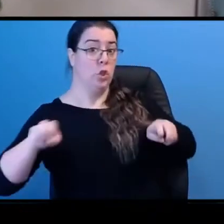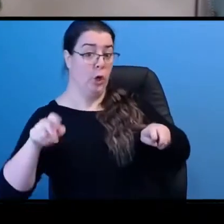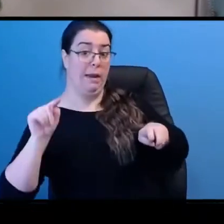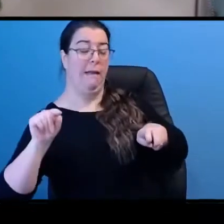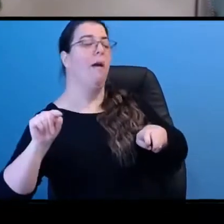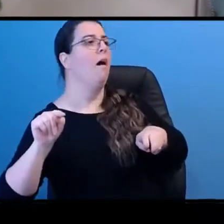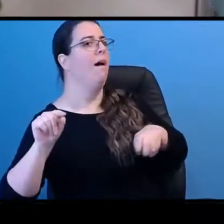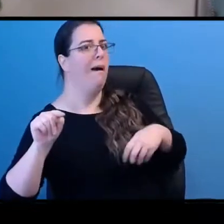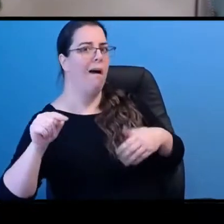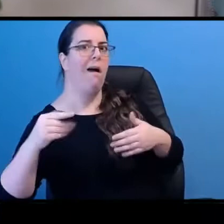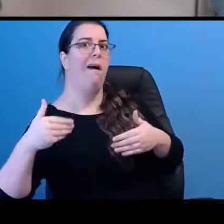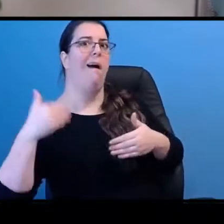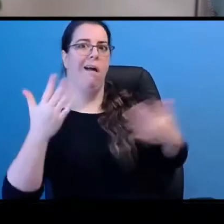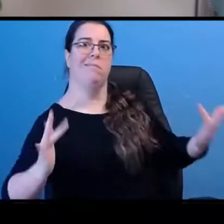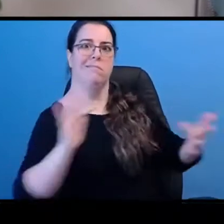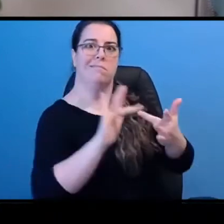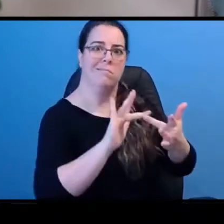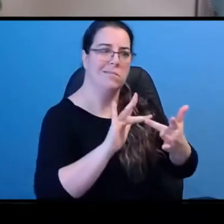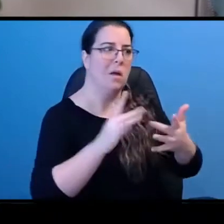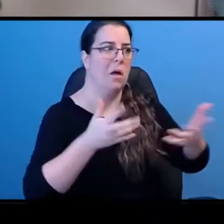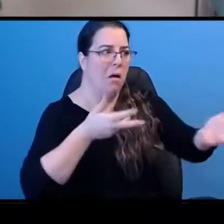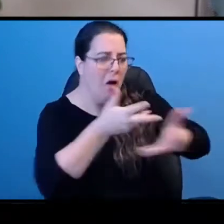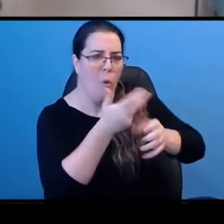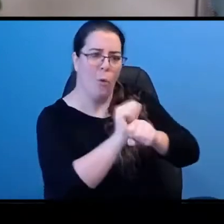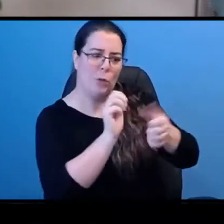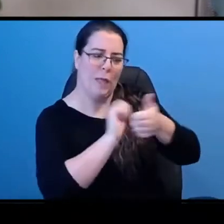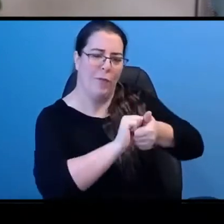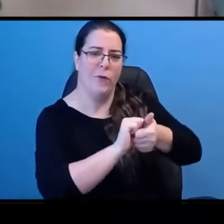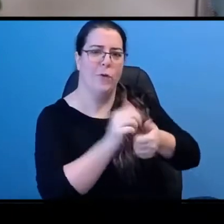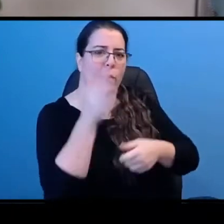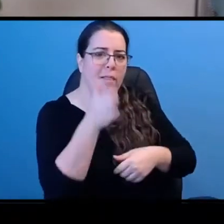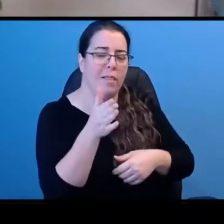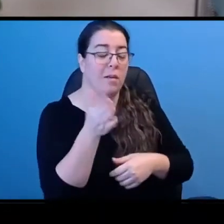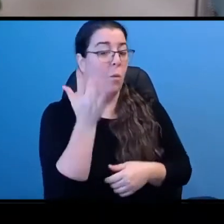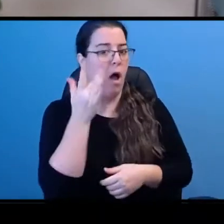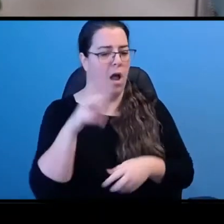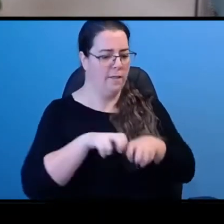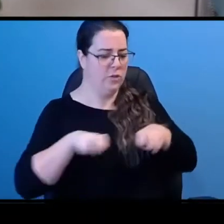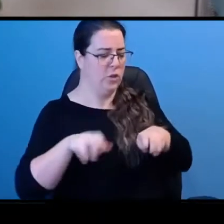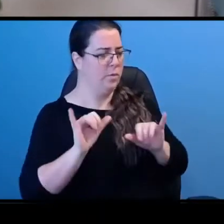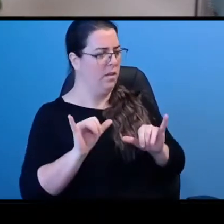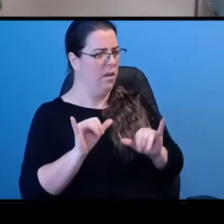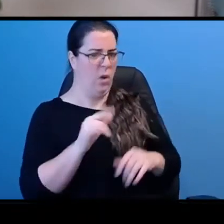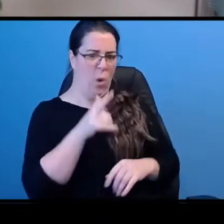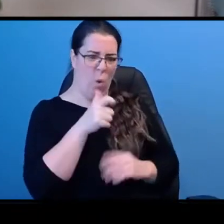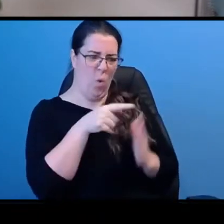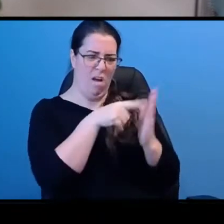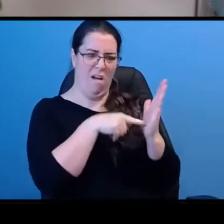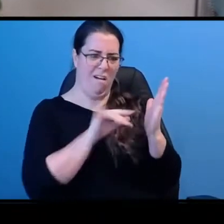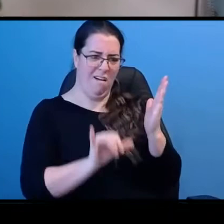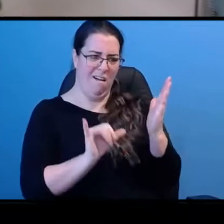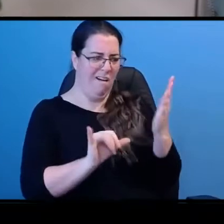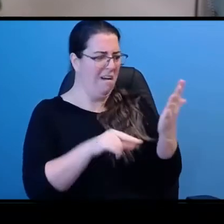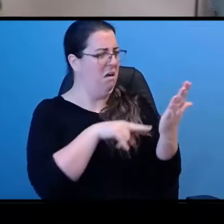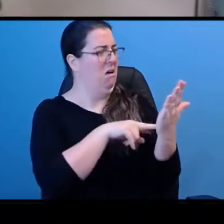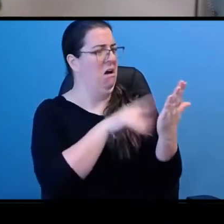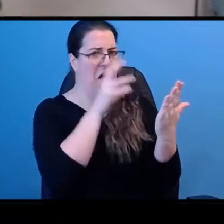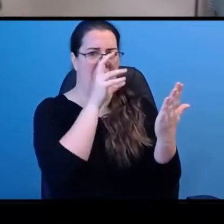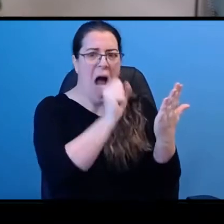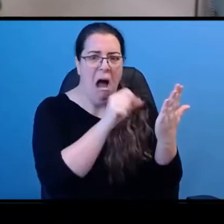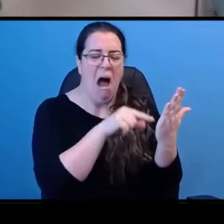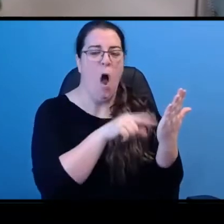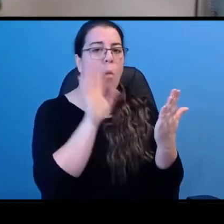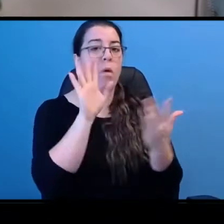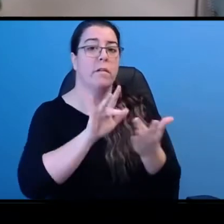future, right? They might think, wow, I've never heard of this person before, but I'm going to make sure, like, after this, that I go follow them on their socials